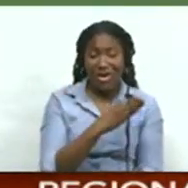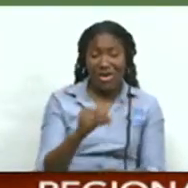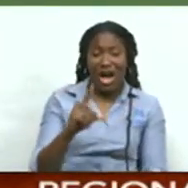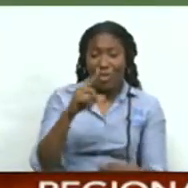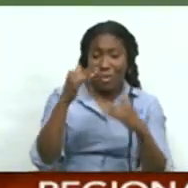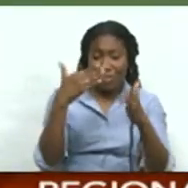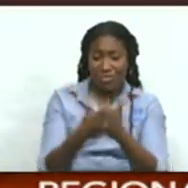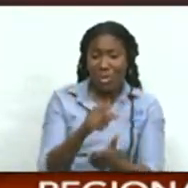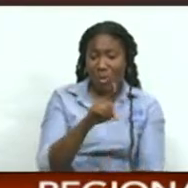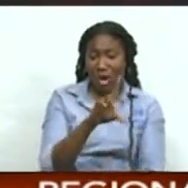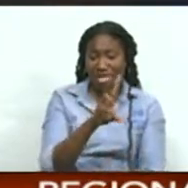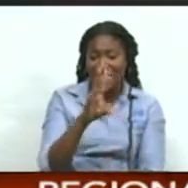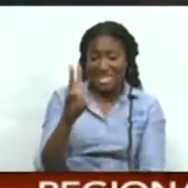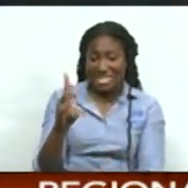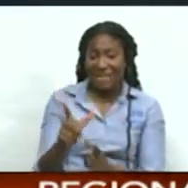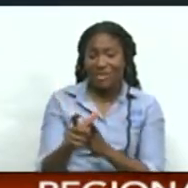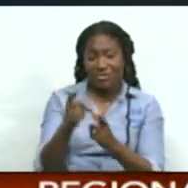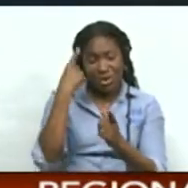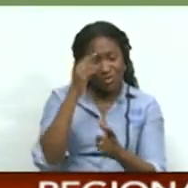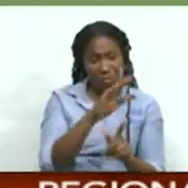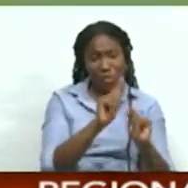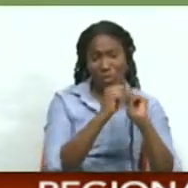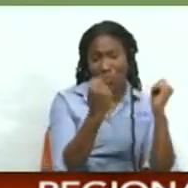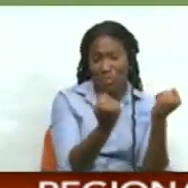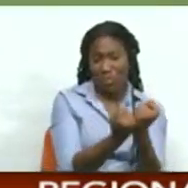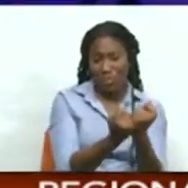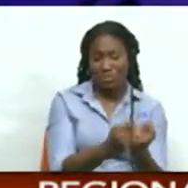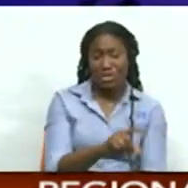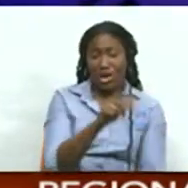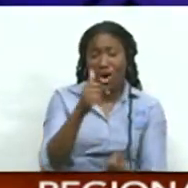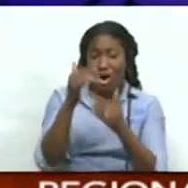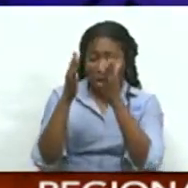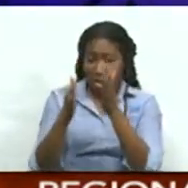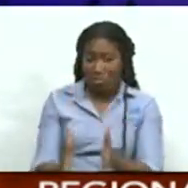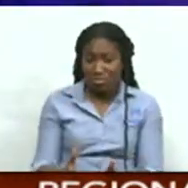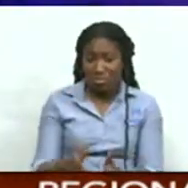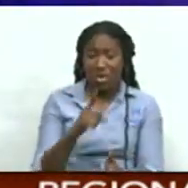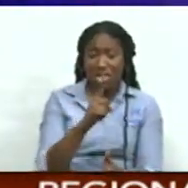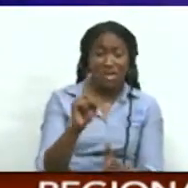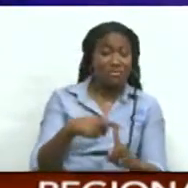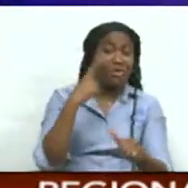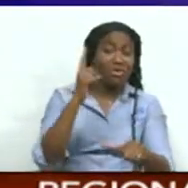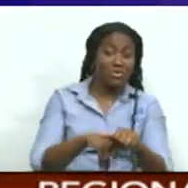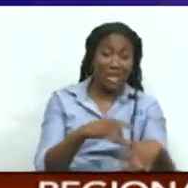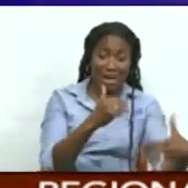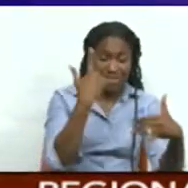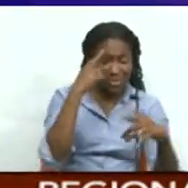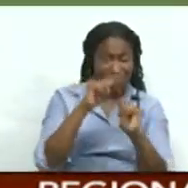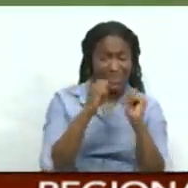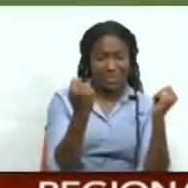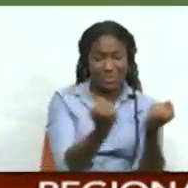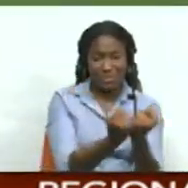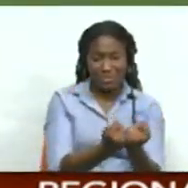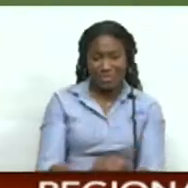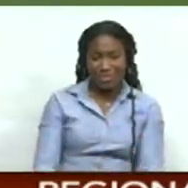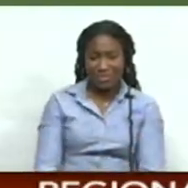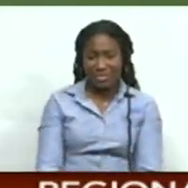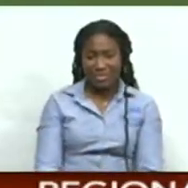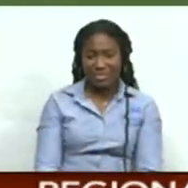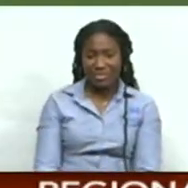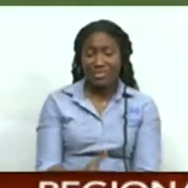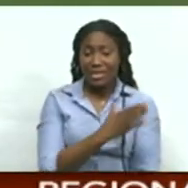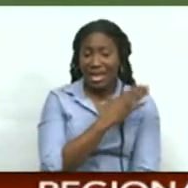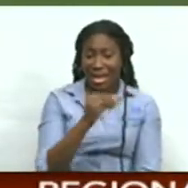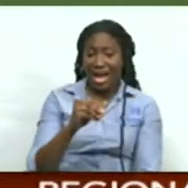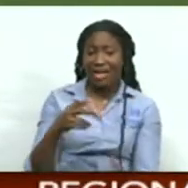167-run total with 7 wickets lost. Jake Fraser-McGirt made his IPL debut in the Capitals innings and set about racking up an almost identical 35-ball